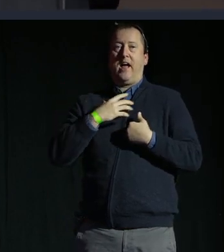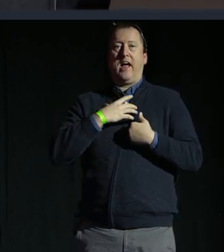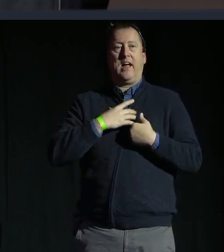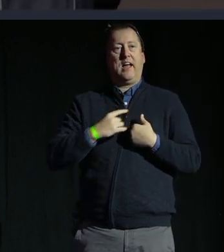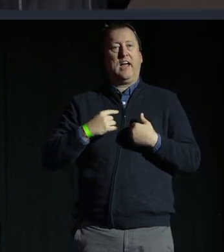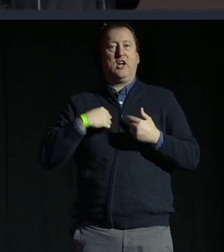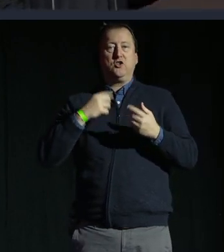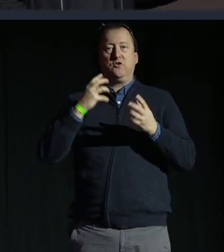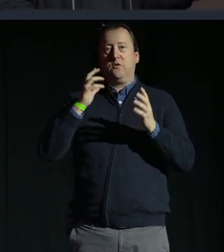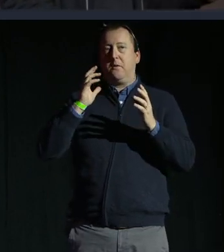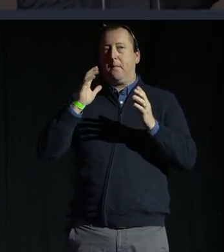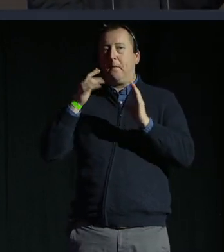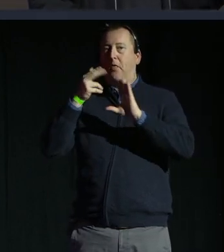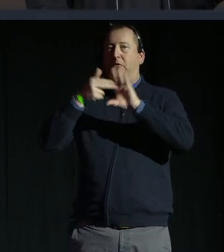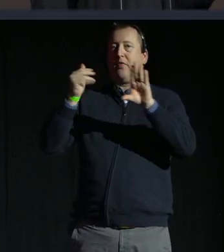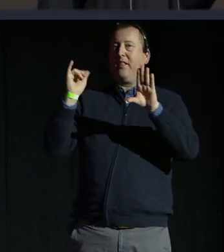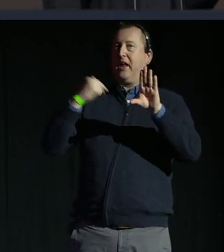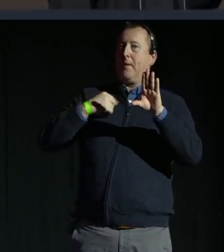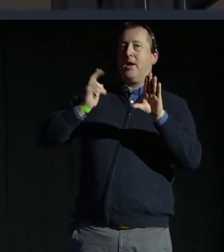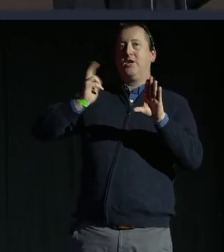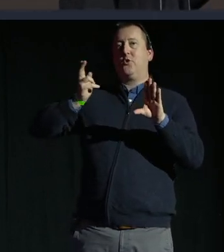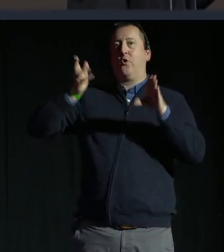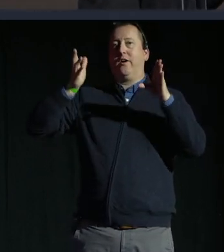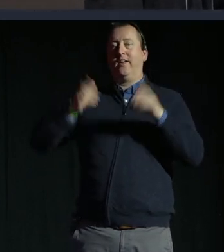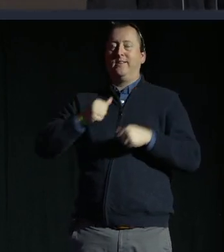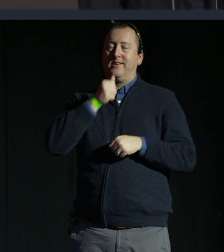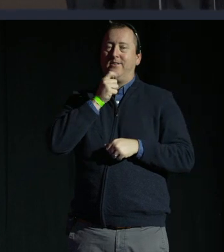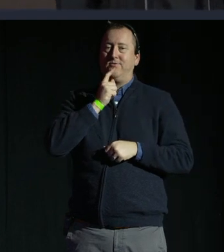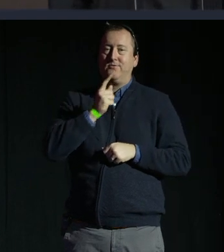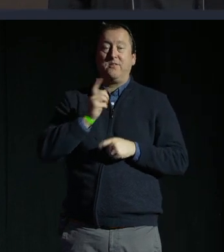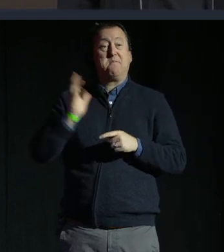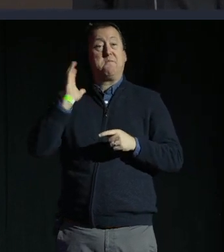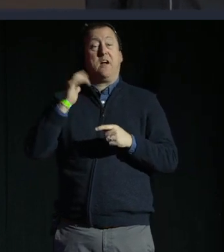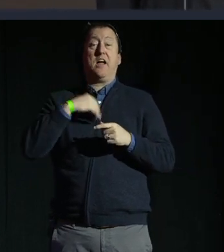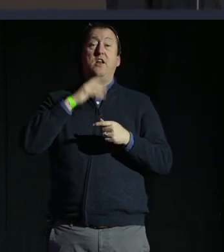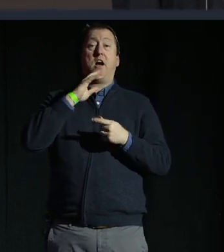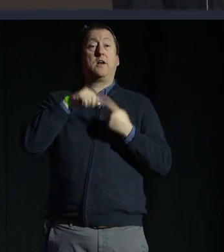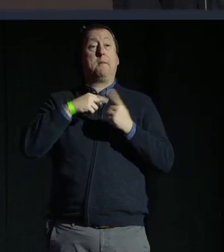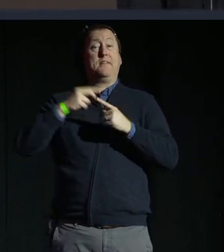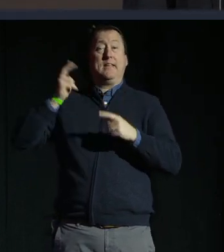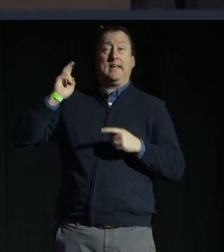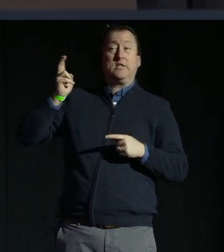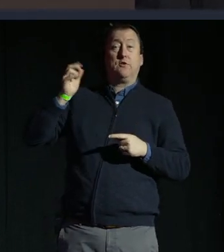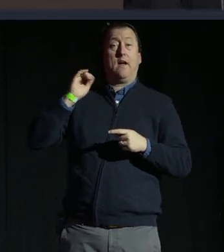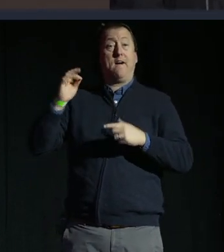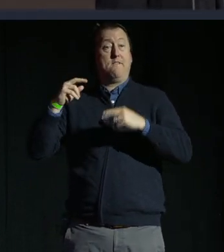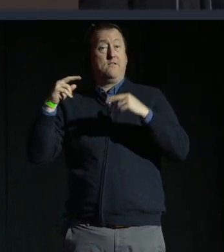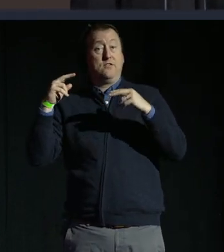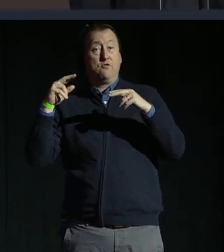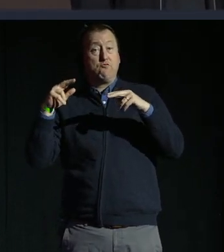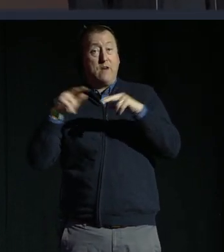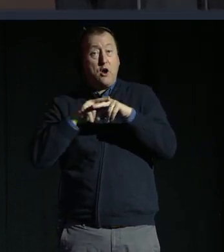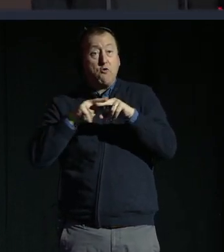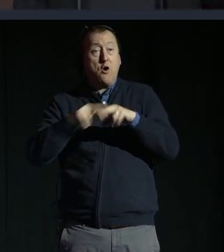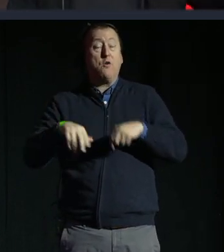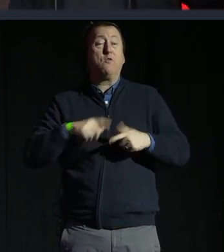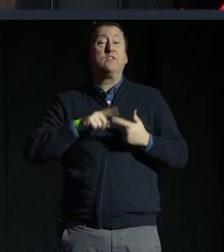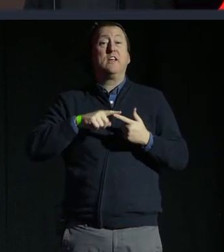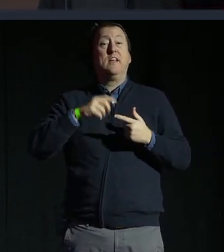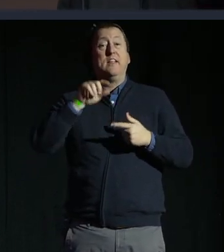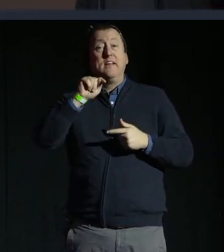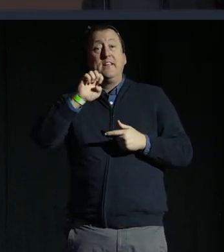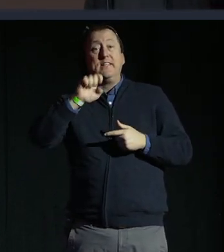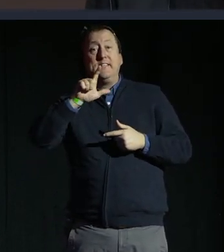historian. In past keynotes, I've talked about the history of the railroad, the telegraph, the Second